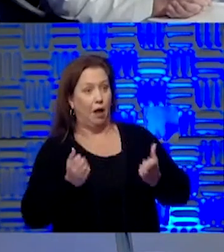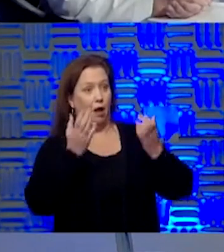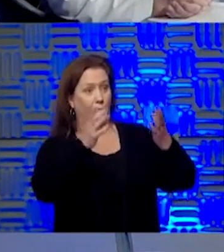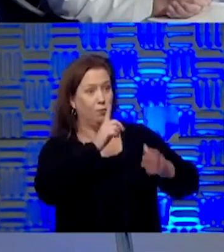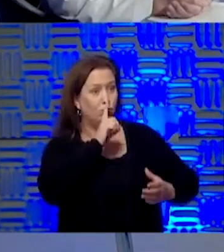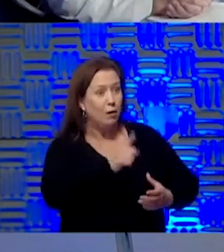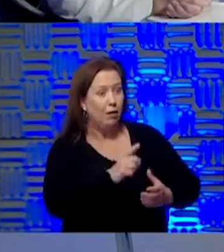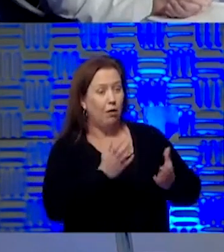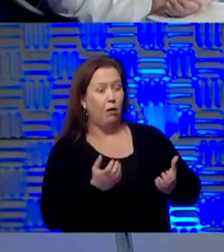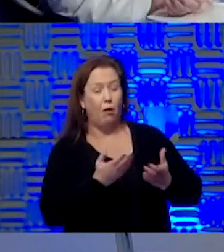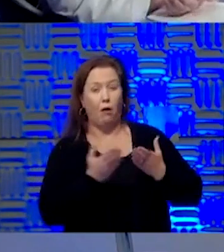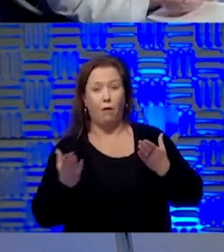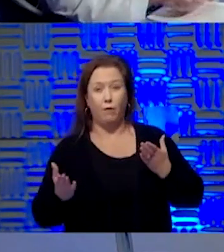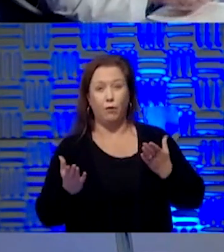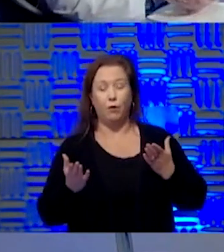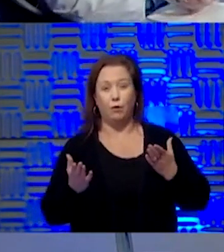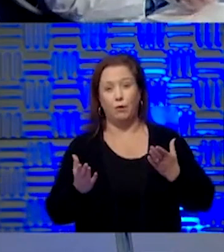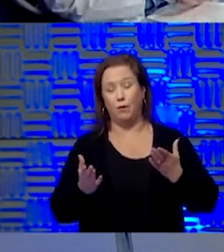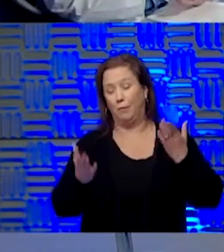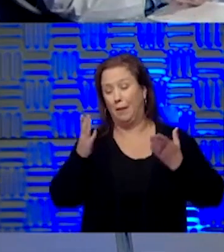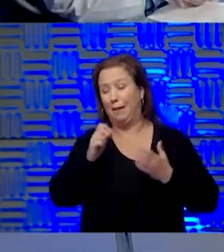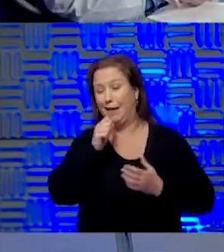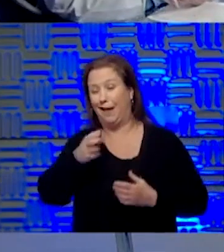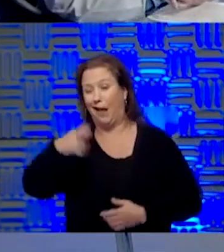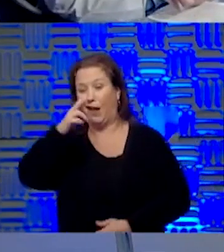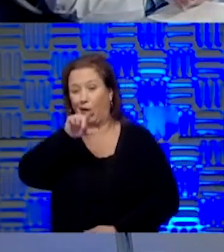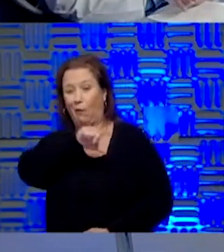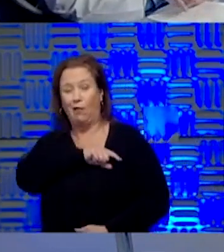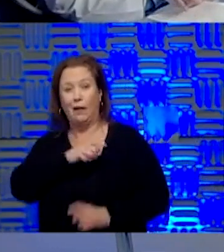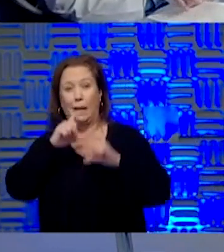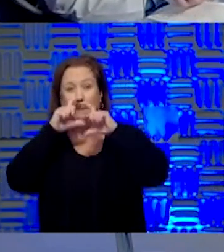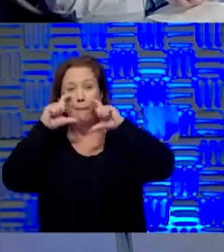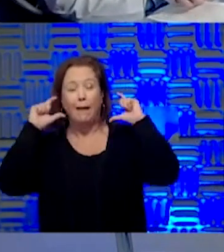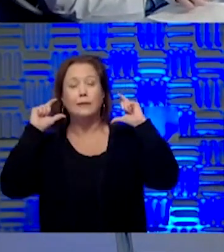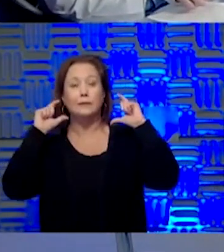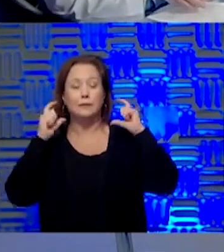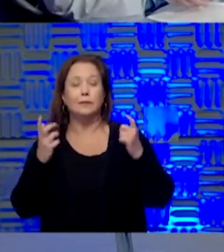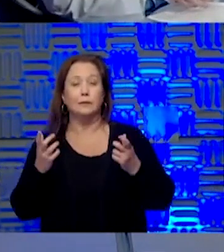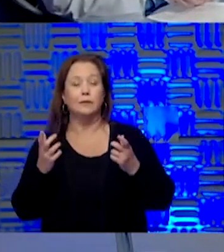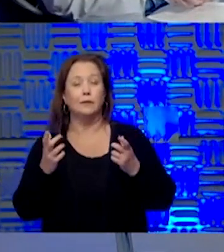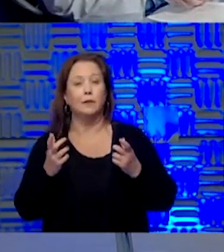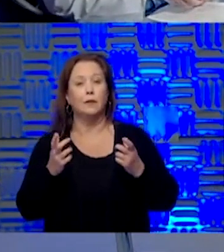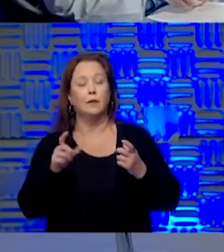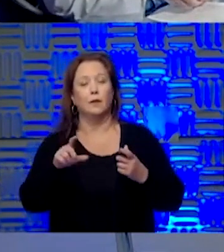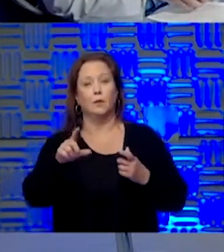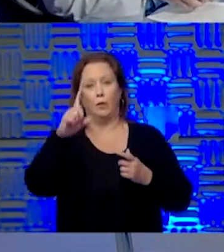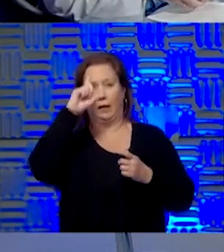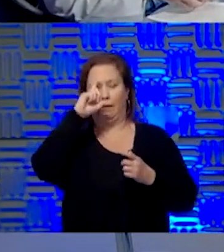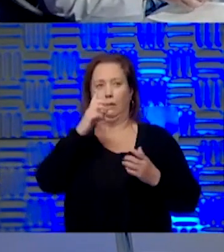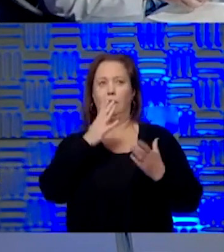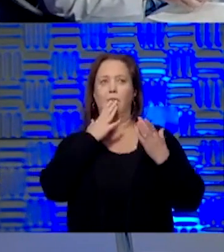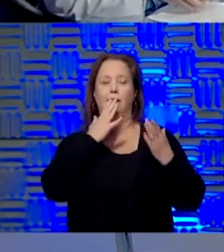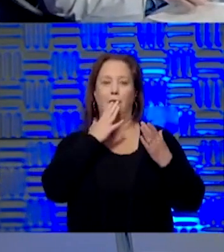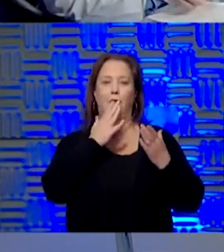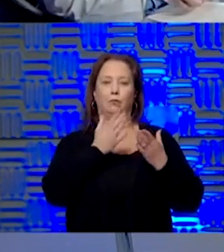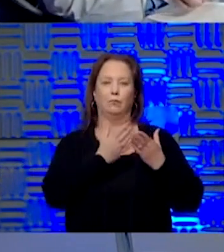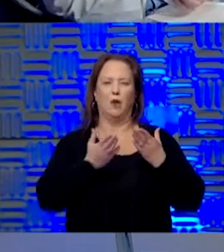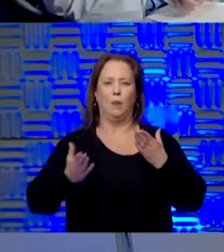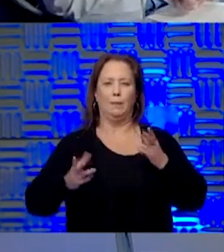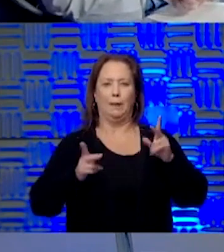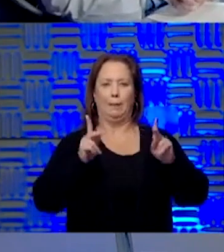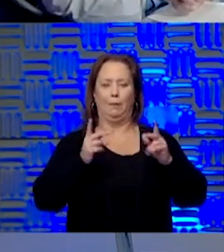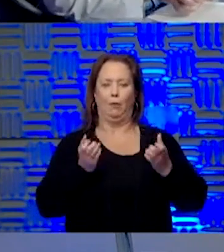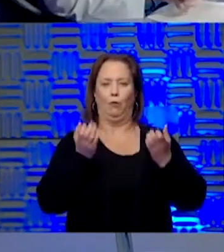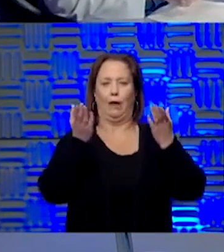those maybe not as high quality masks or whatever that did our we do have to thank our supply chain folks. Next